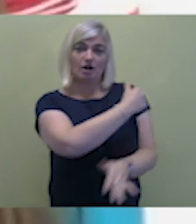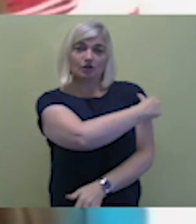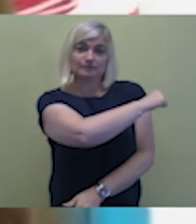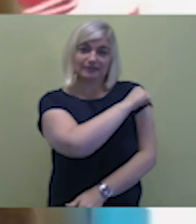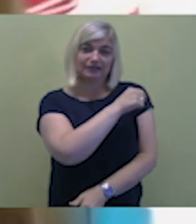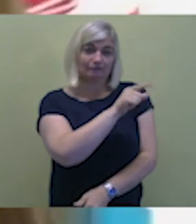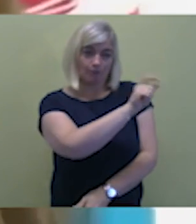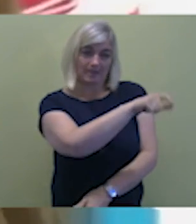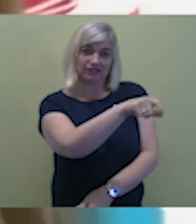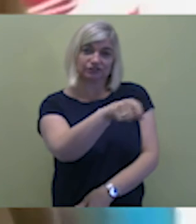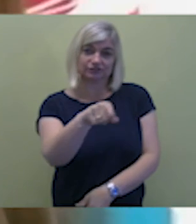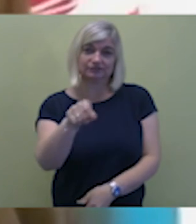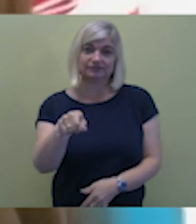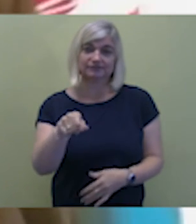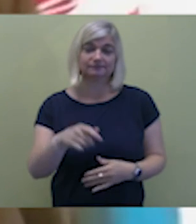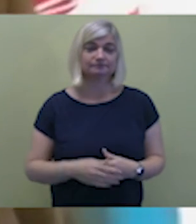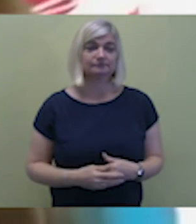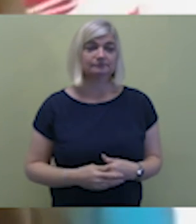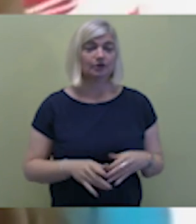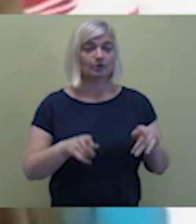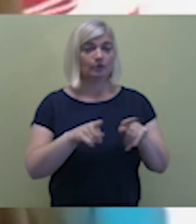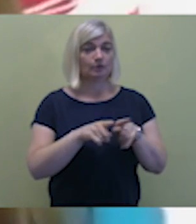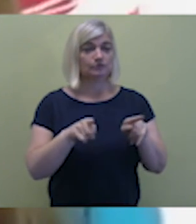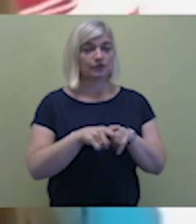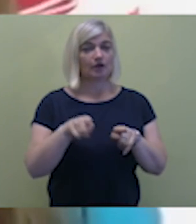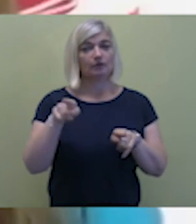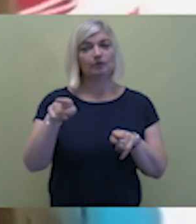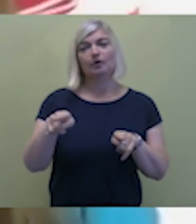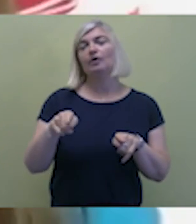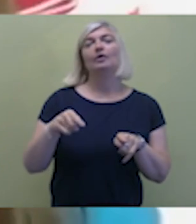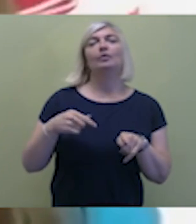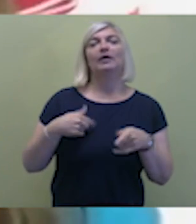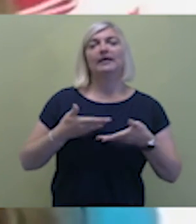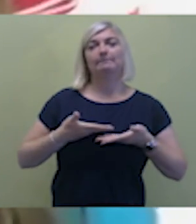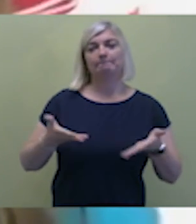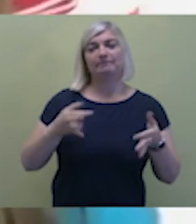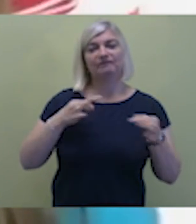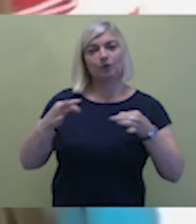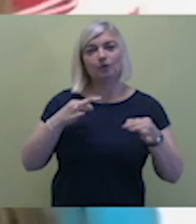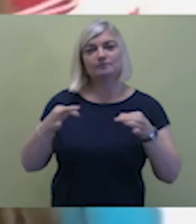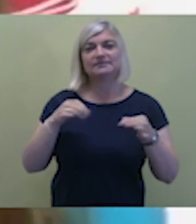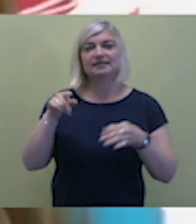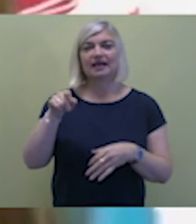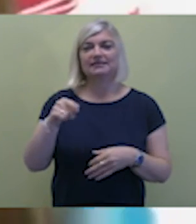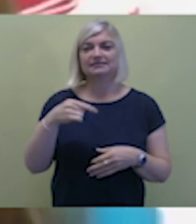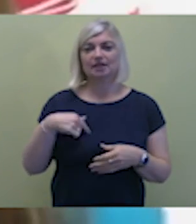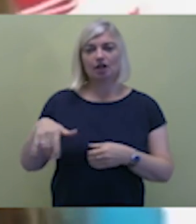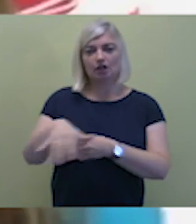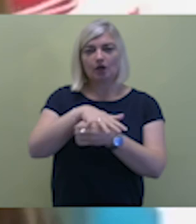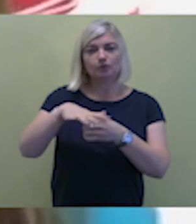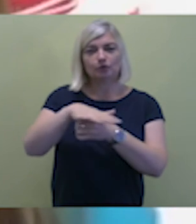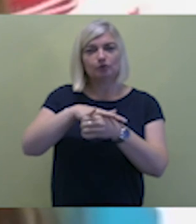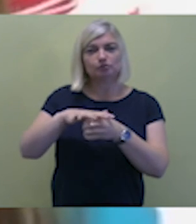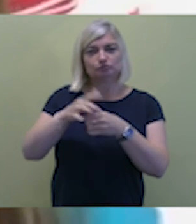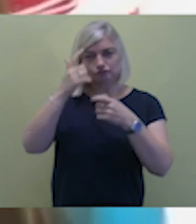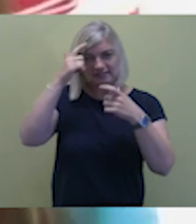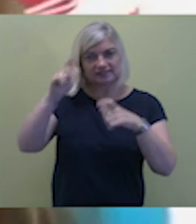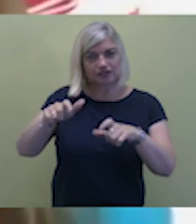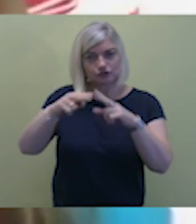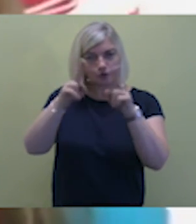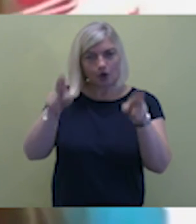in. We've performed at local hospice. We've also performed at local residential